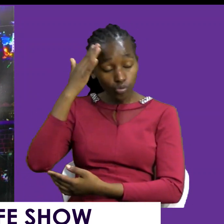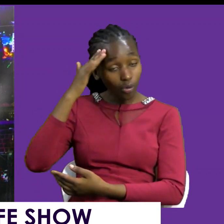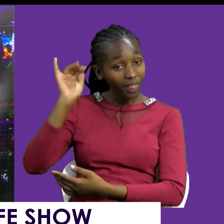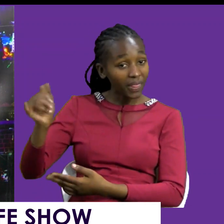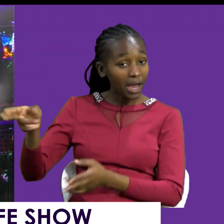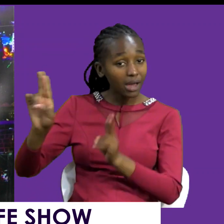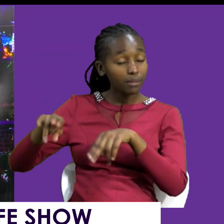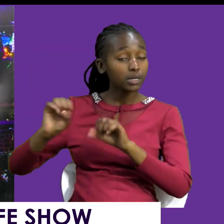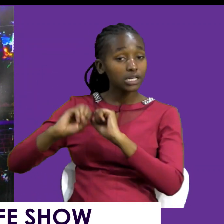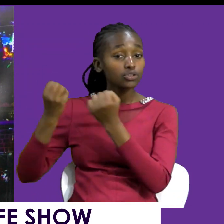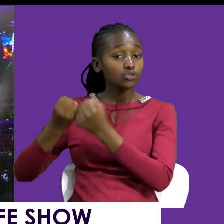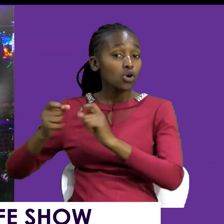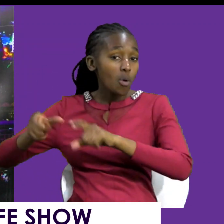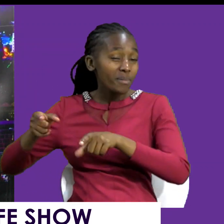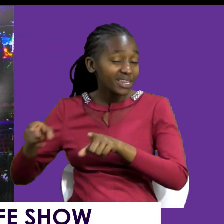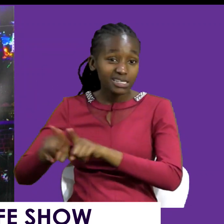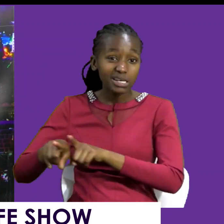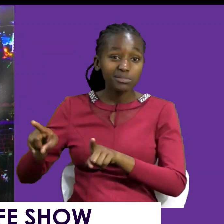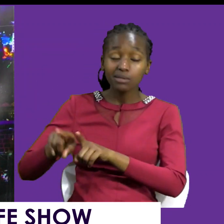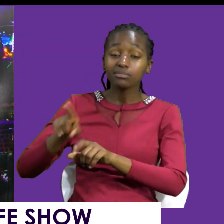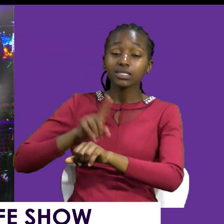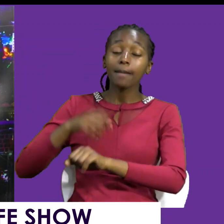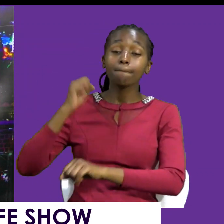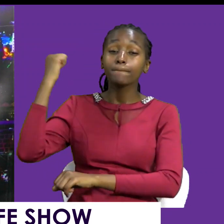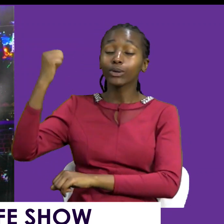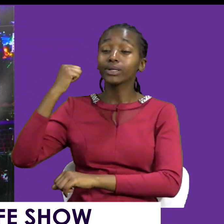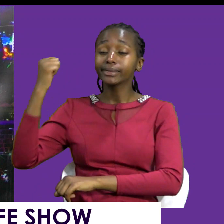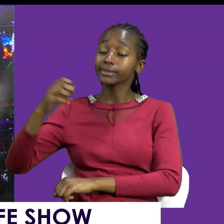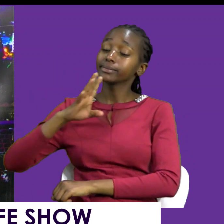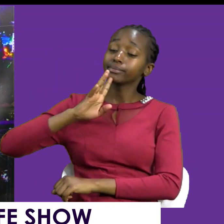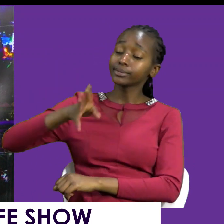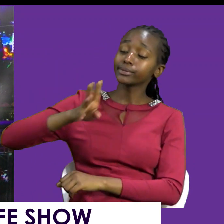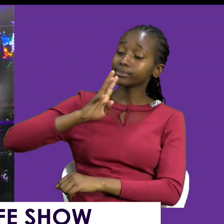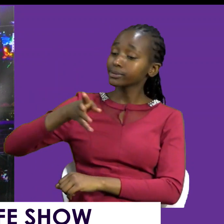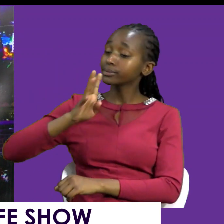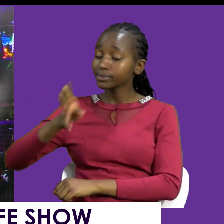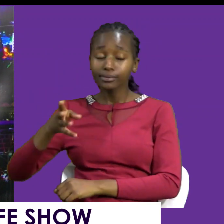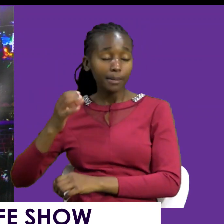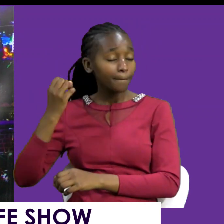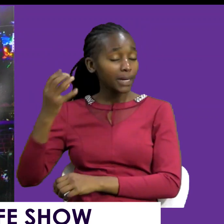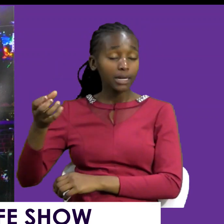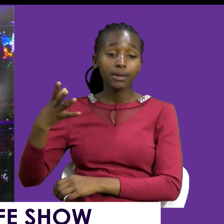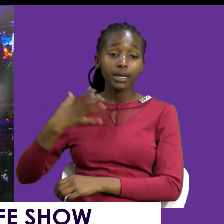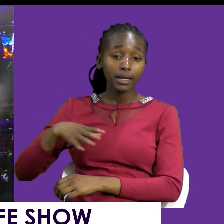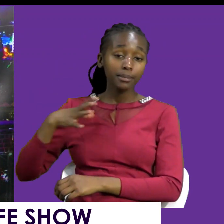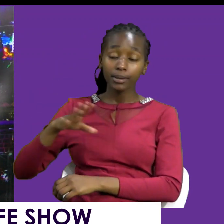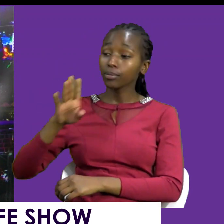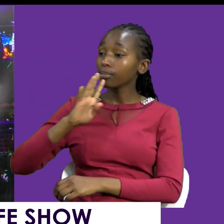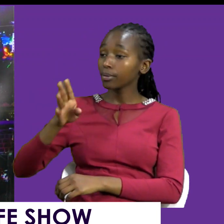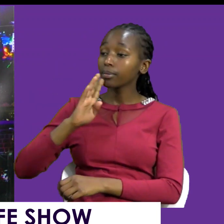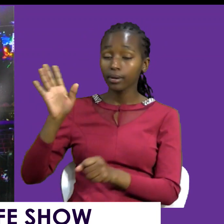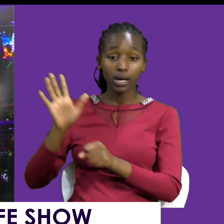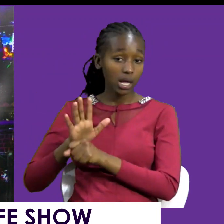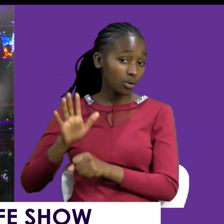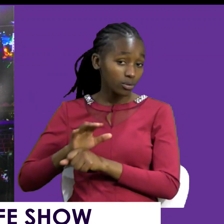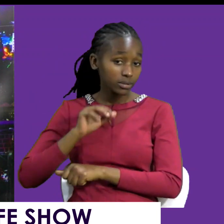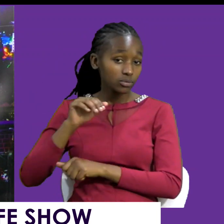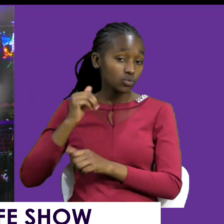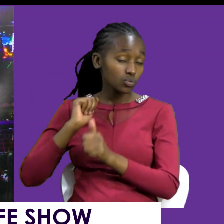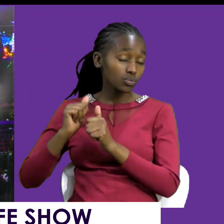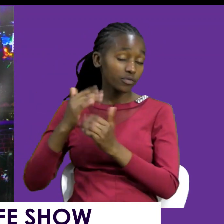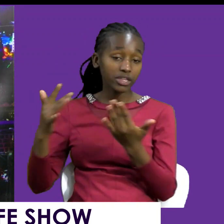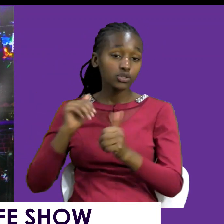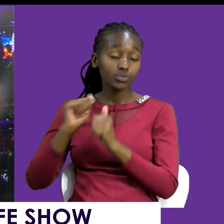in issues of propaganda and the issues of, the politics of life. What you do, create a mantra of